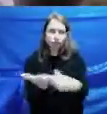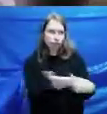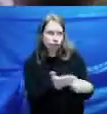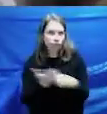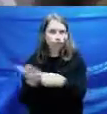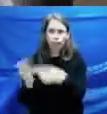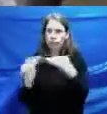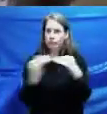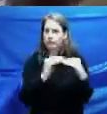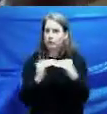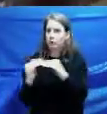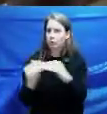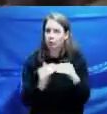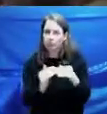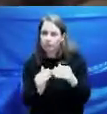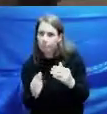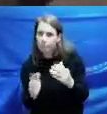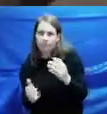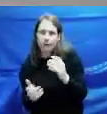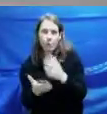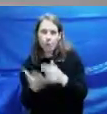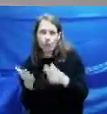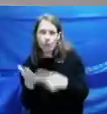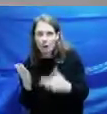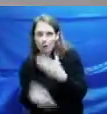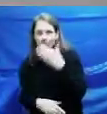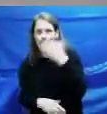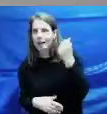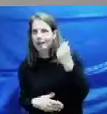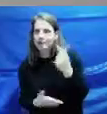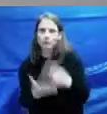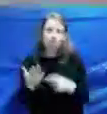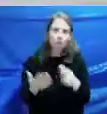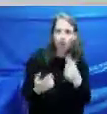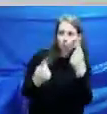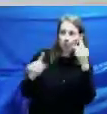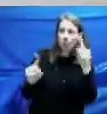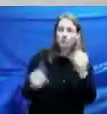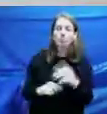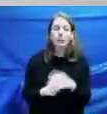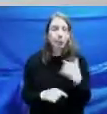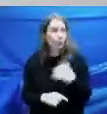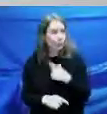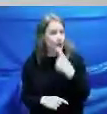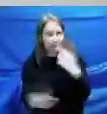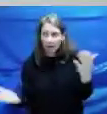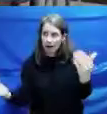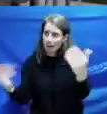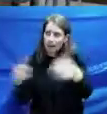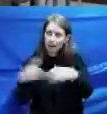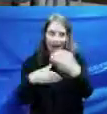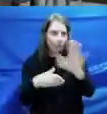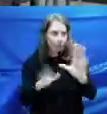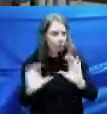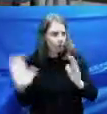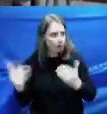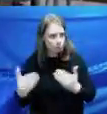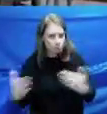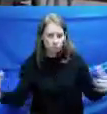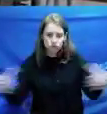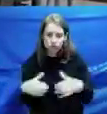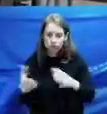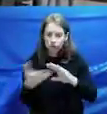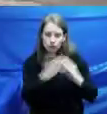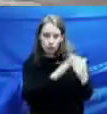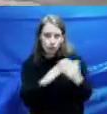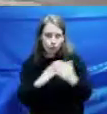understand about the best practices of teaching in their discipline. We're saying, come out of that locked classroom, come into community, and let's find a way that we together can